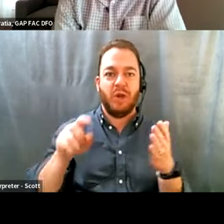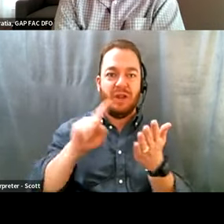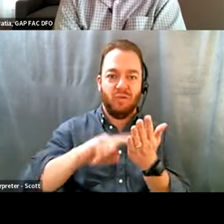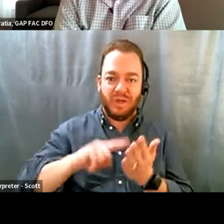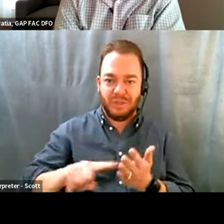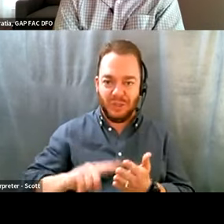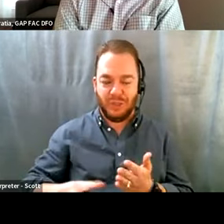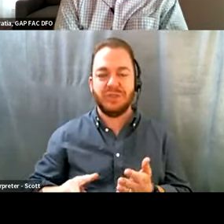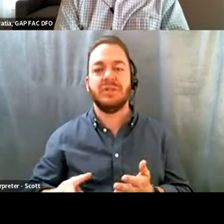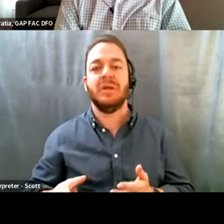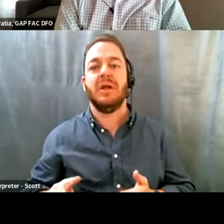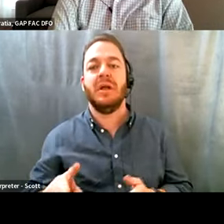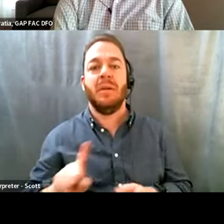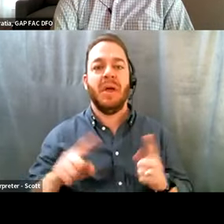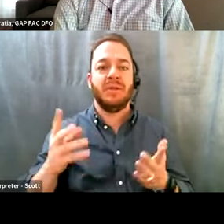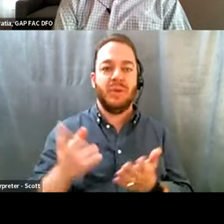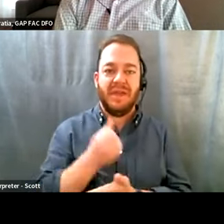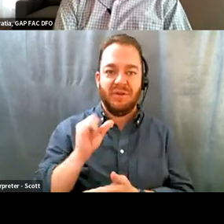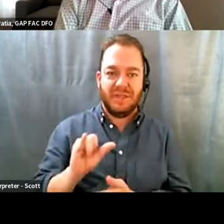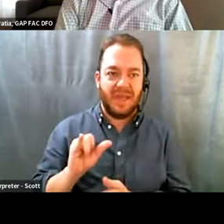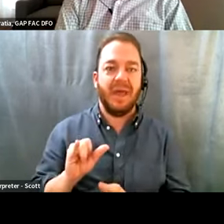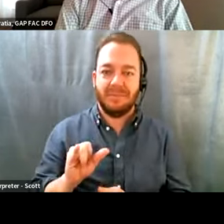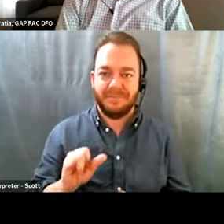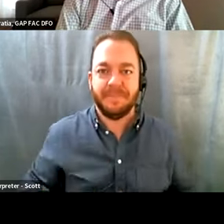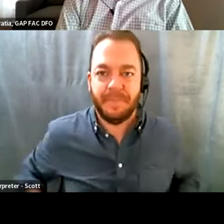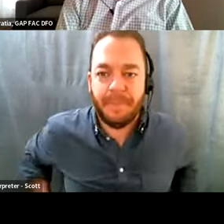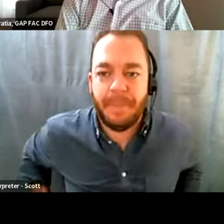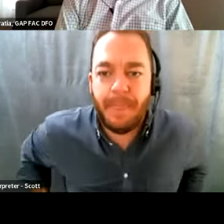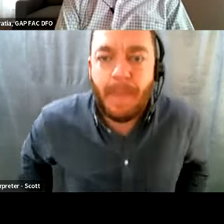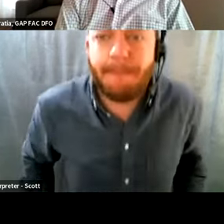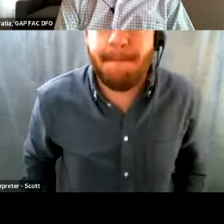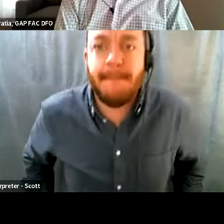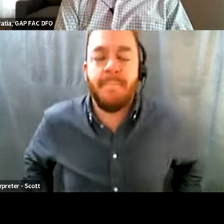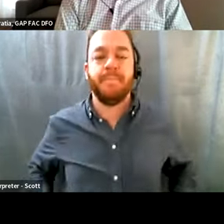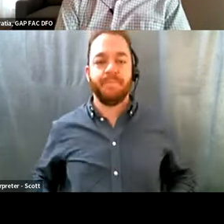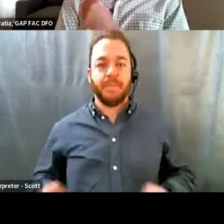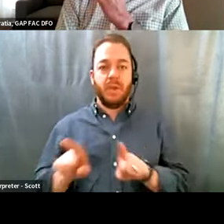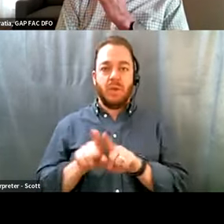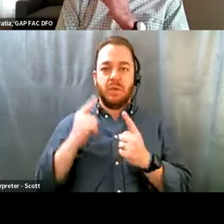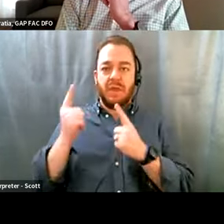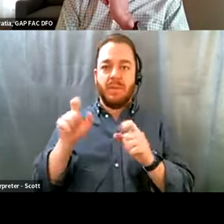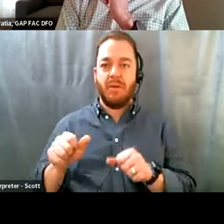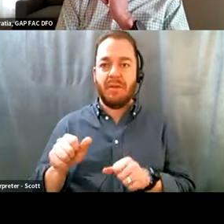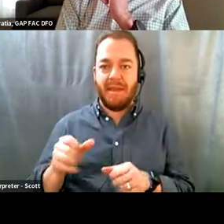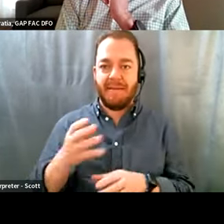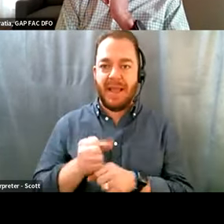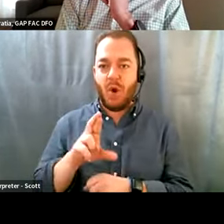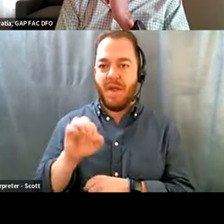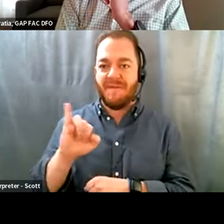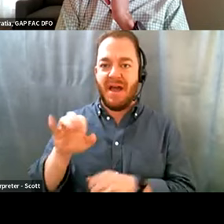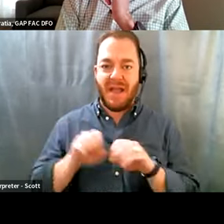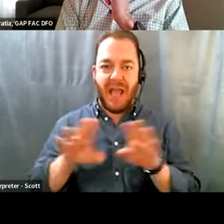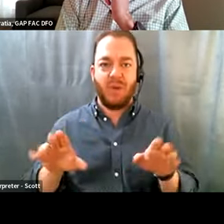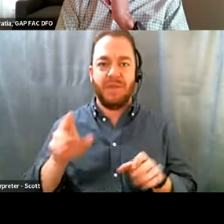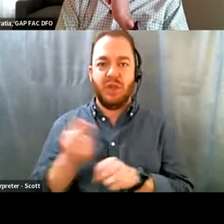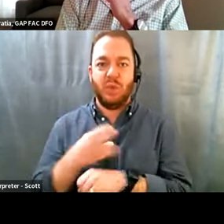leverage these paths. And another thing I'm thinking about, you know, if you could get those RFIs out there in that use